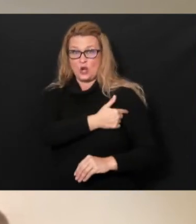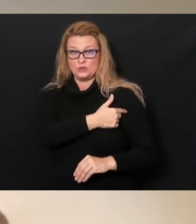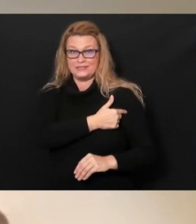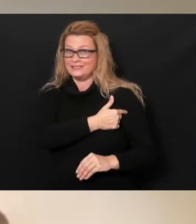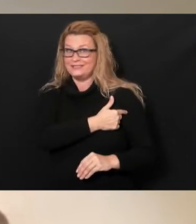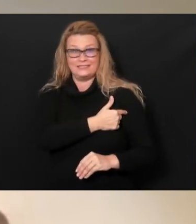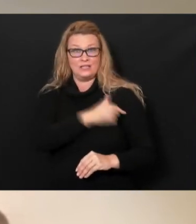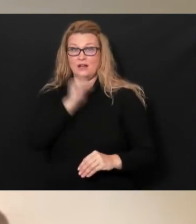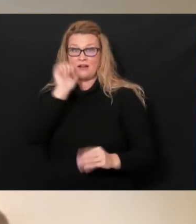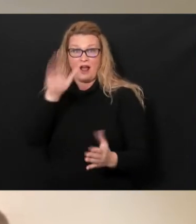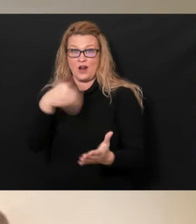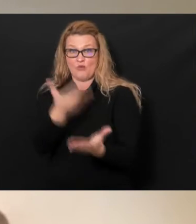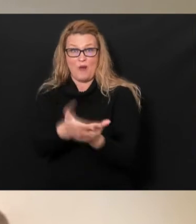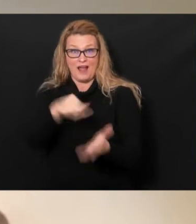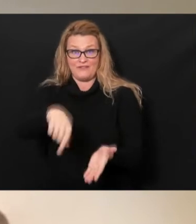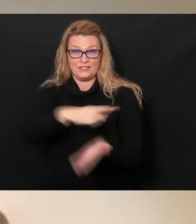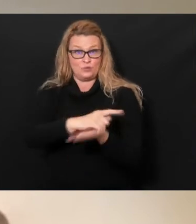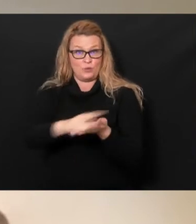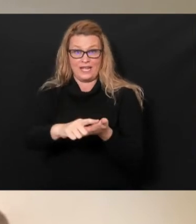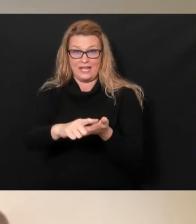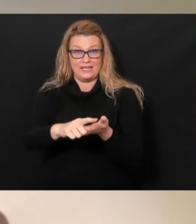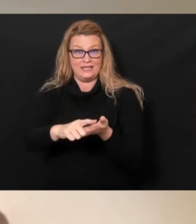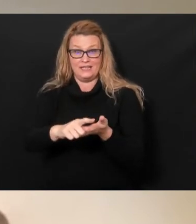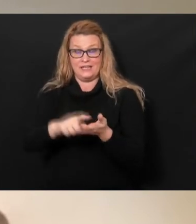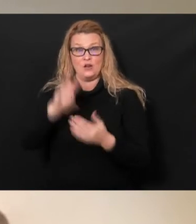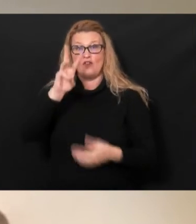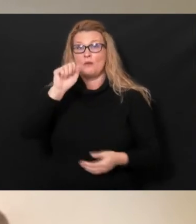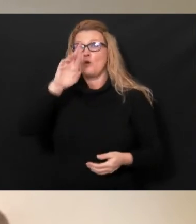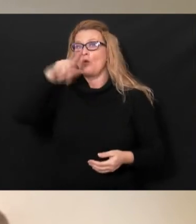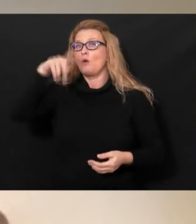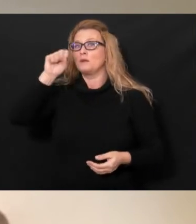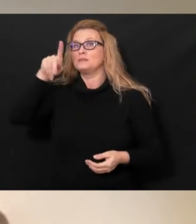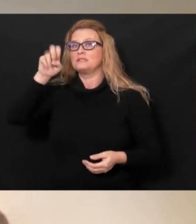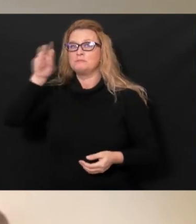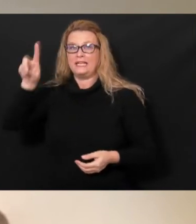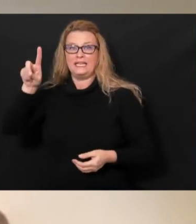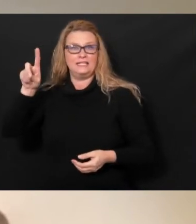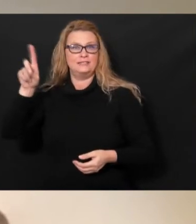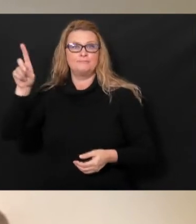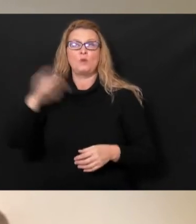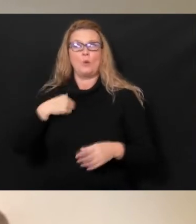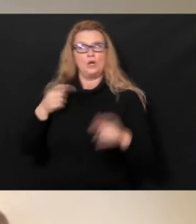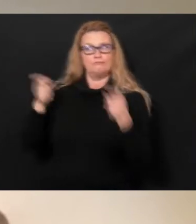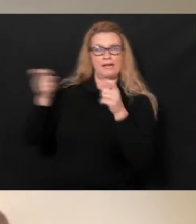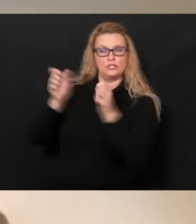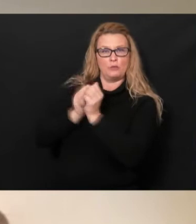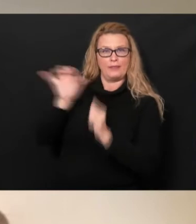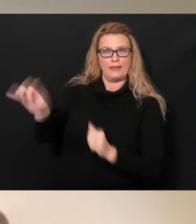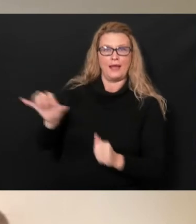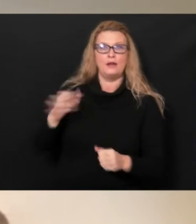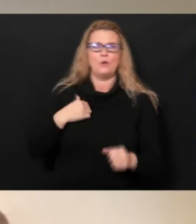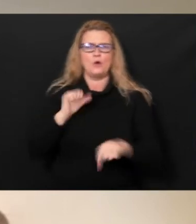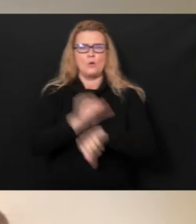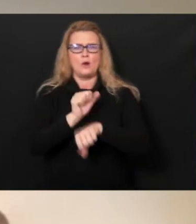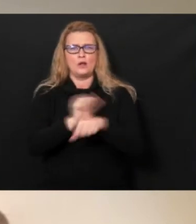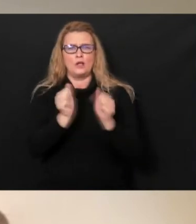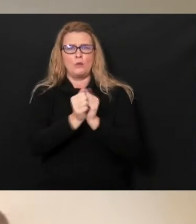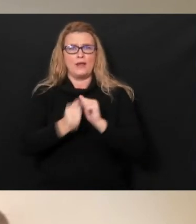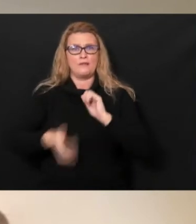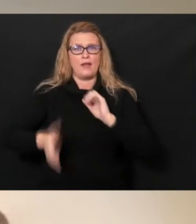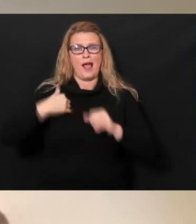not arrive this week from Operation Warp Speed, so we'll be managing that. We're working with our local partners and managing